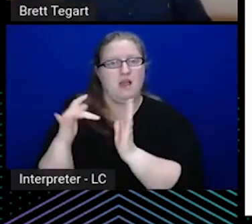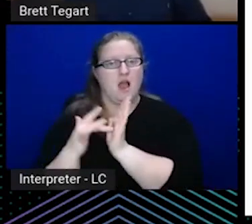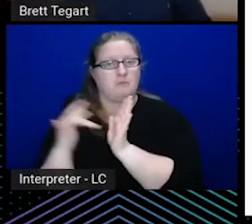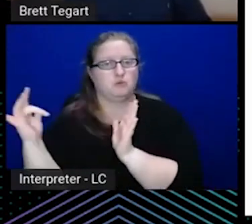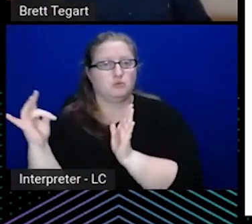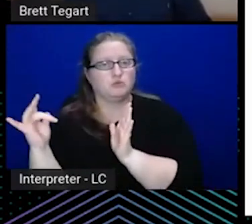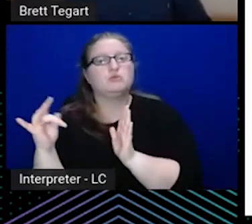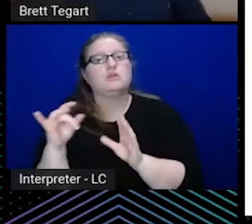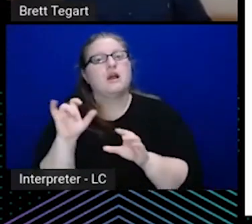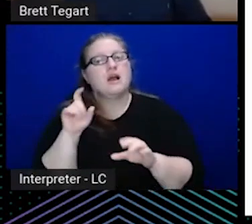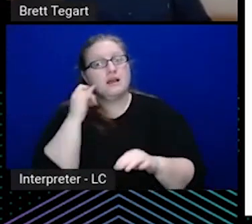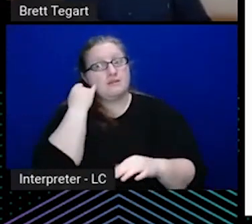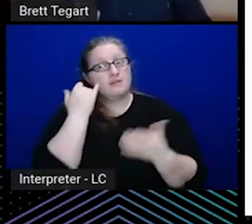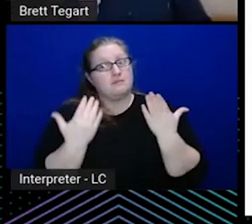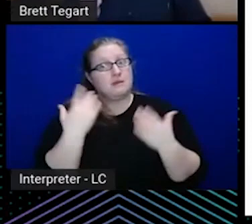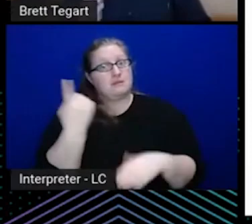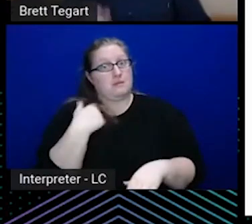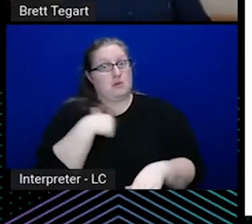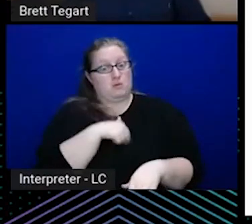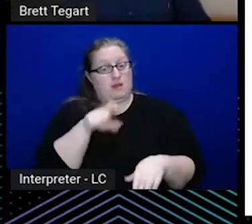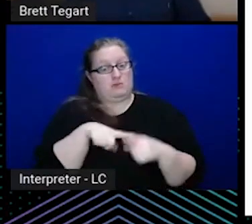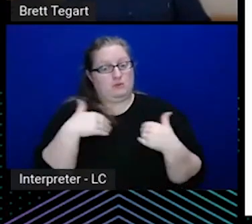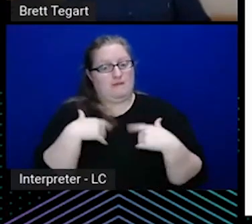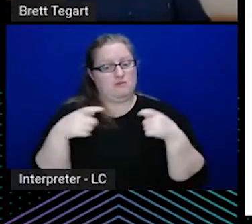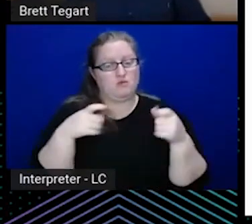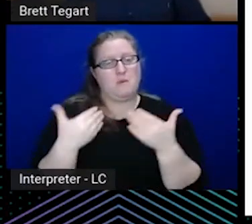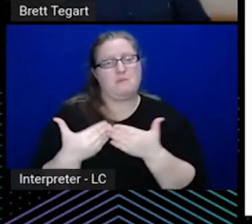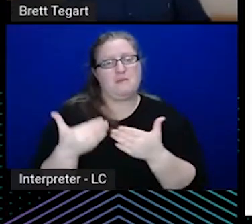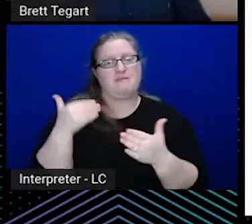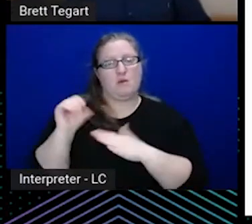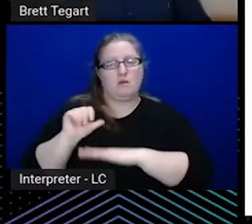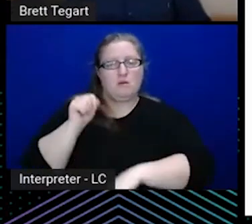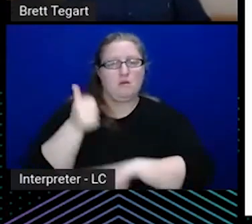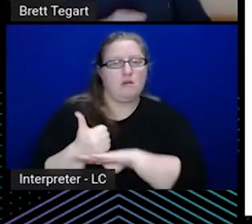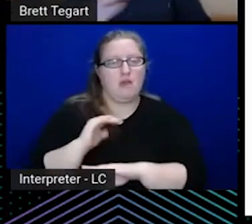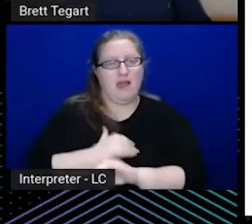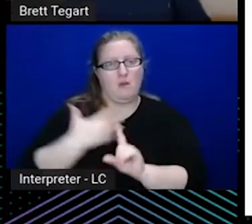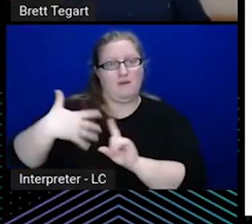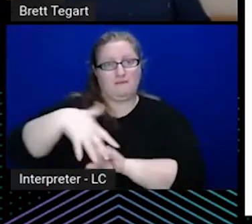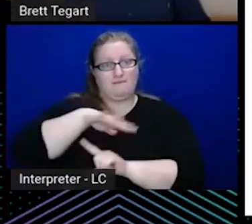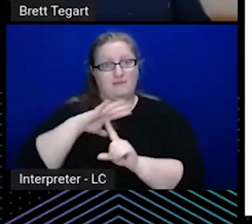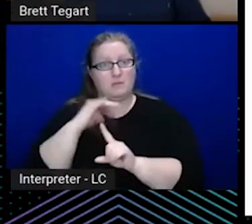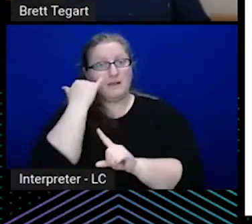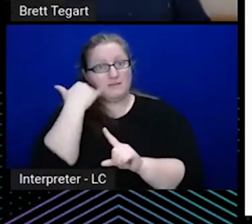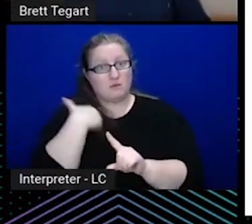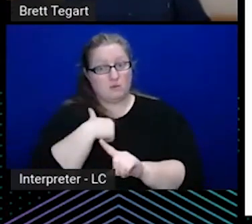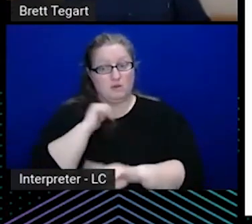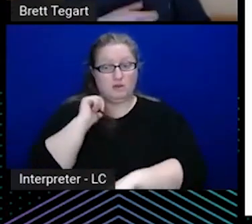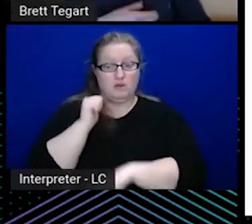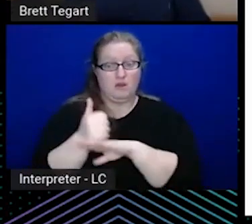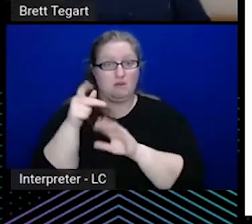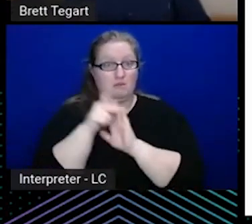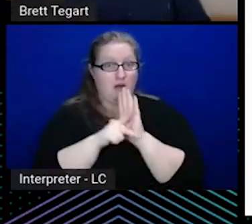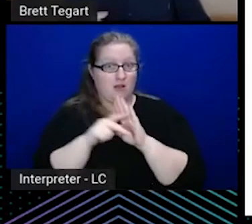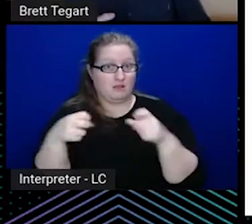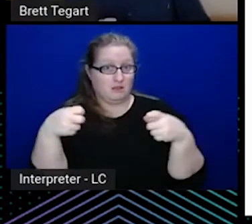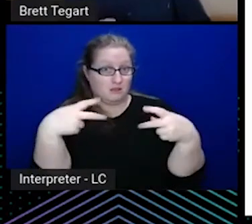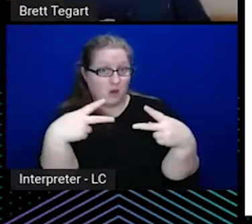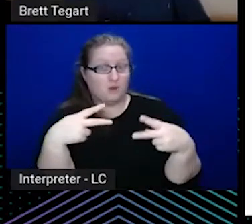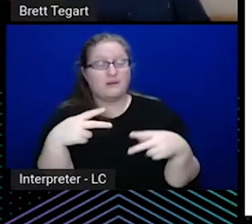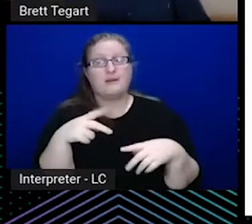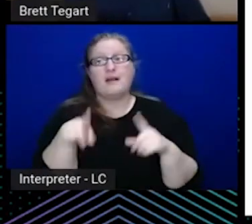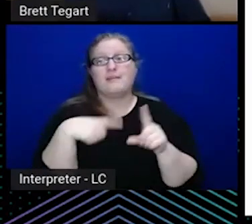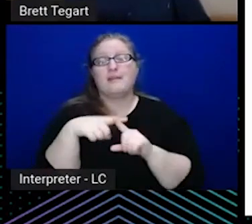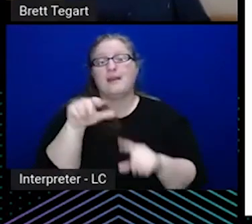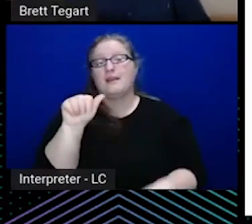to have controls around before they're implemented in our environment. If we implement policy as code and Amazon releases a new